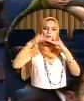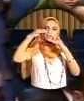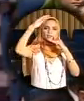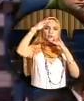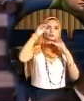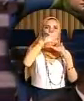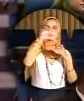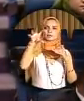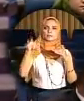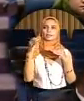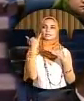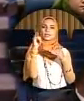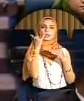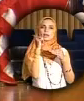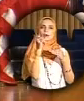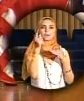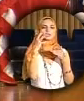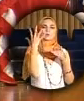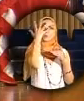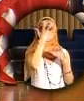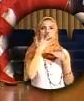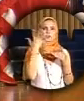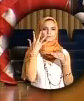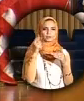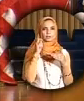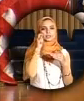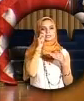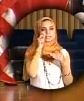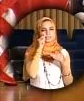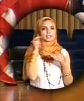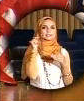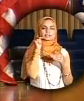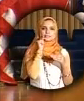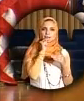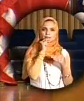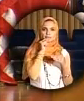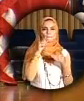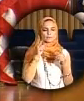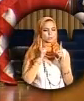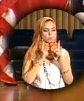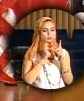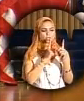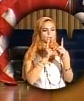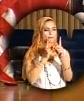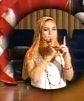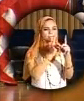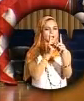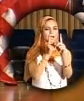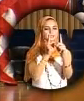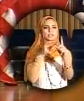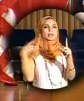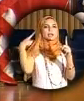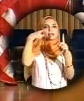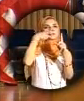Ladies and gentlemen, in pursuing our objectives, we must recognize that youth are our hope for an equitable and